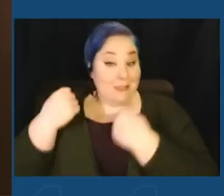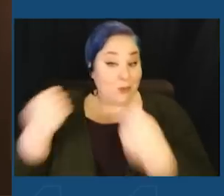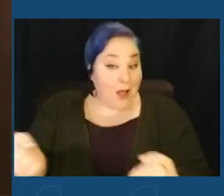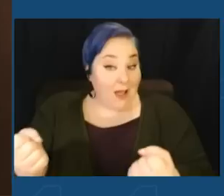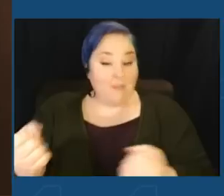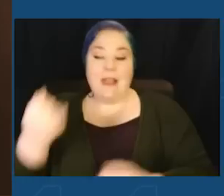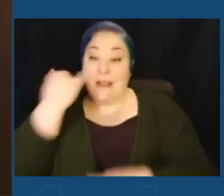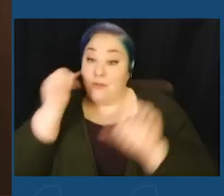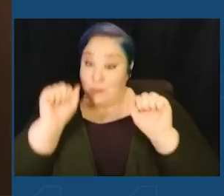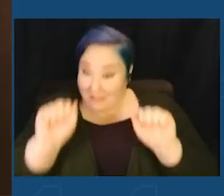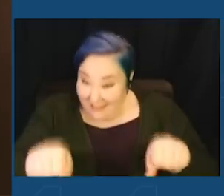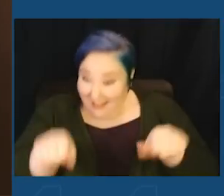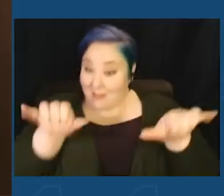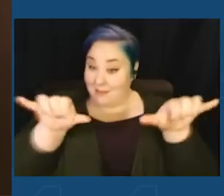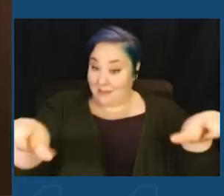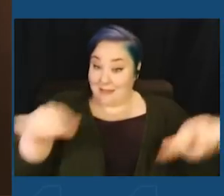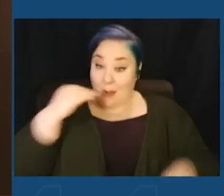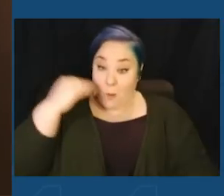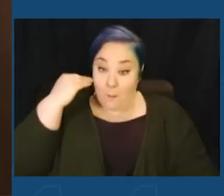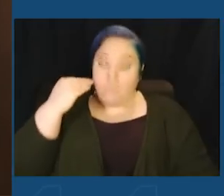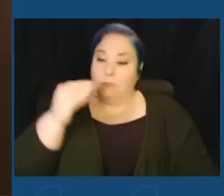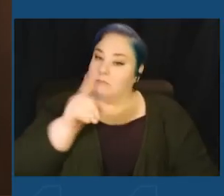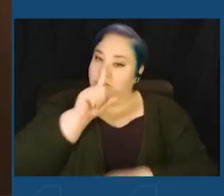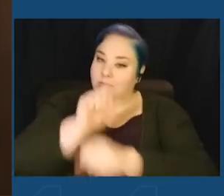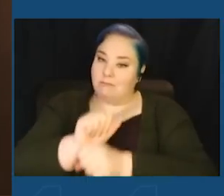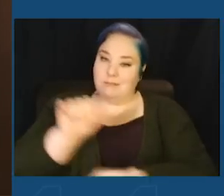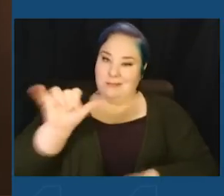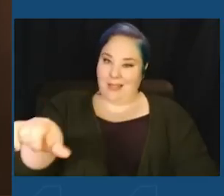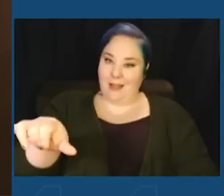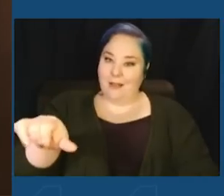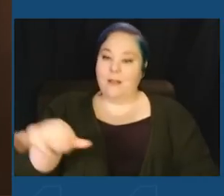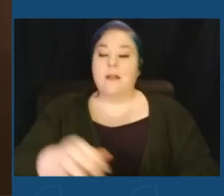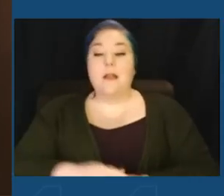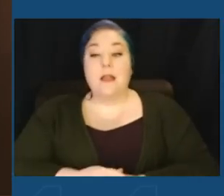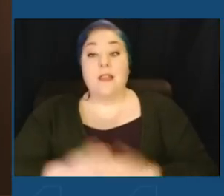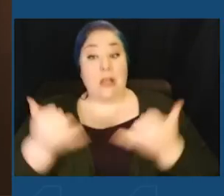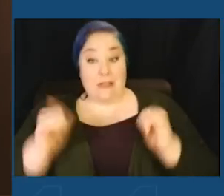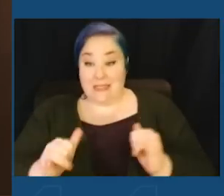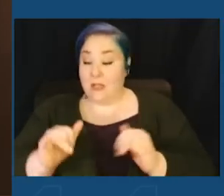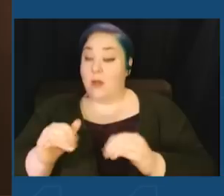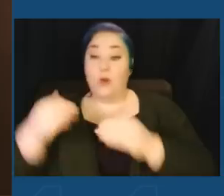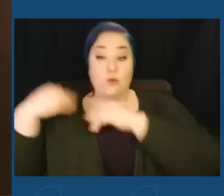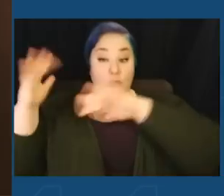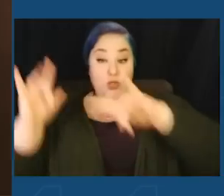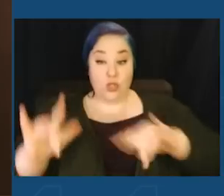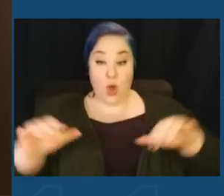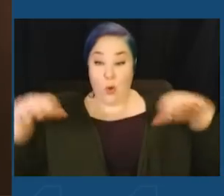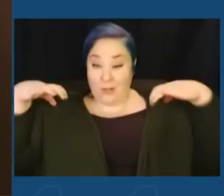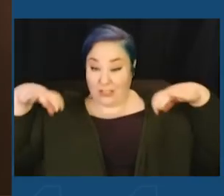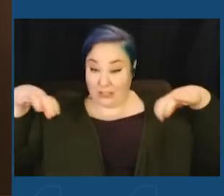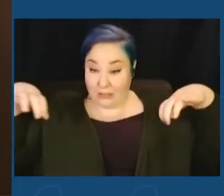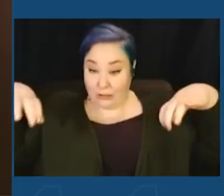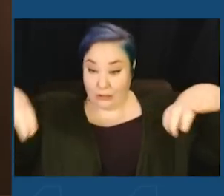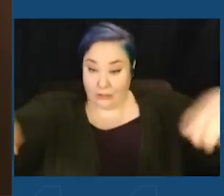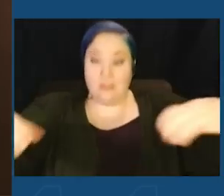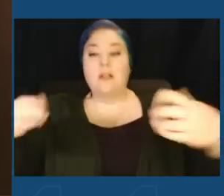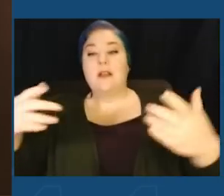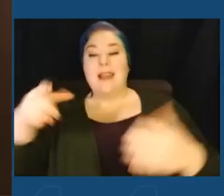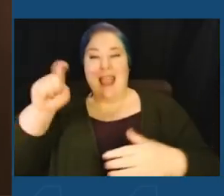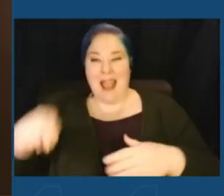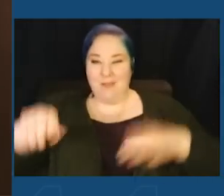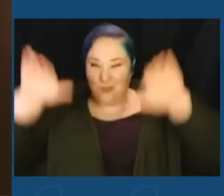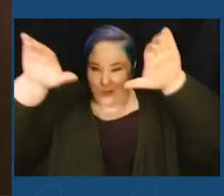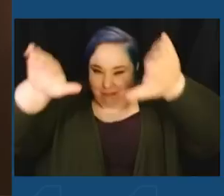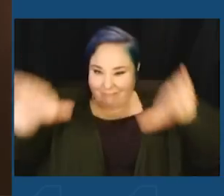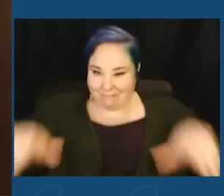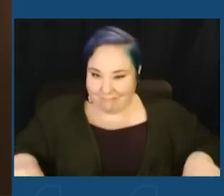There are still walls of snow along some of the main roads, which make it difficult. They have to cut those down. They have to expand roads from curb to